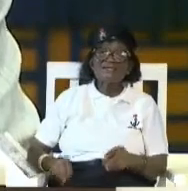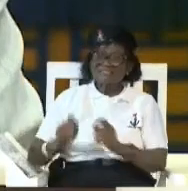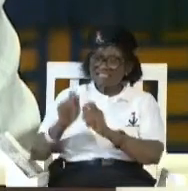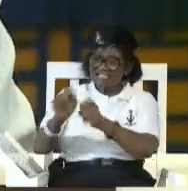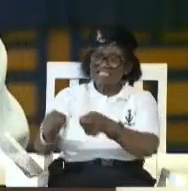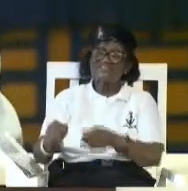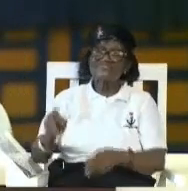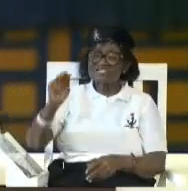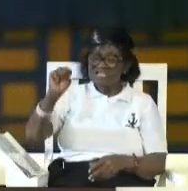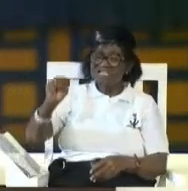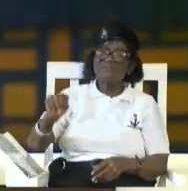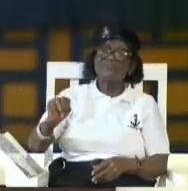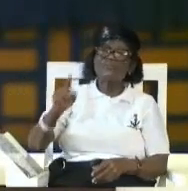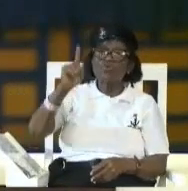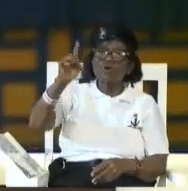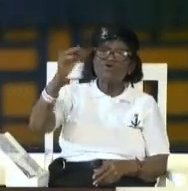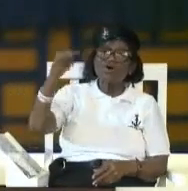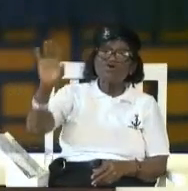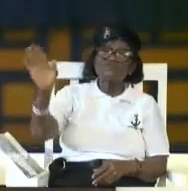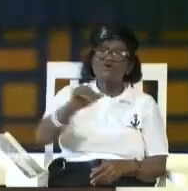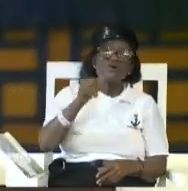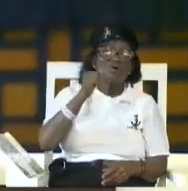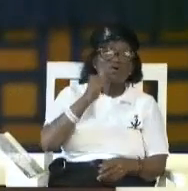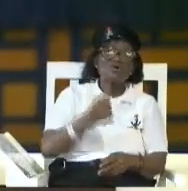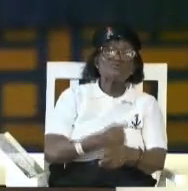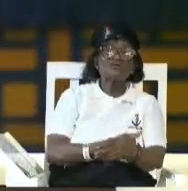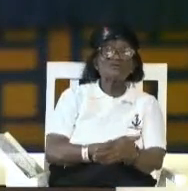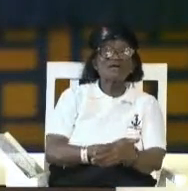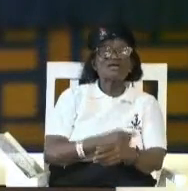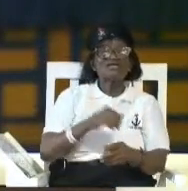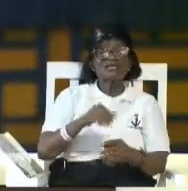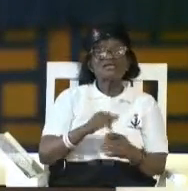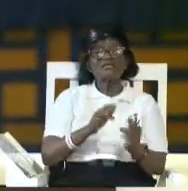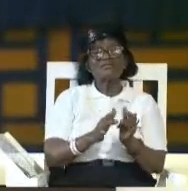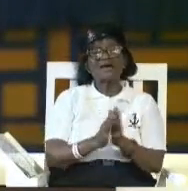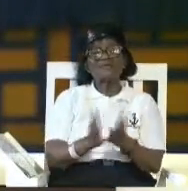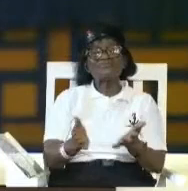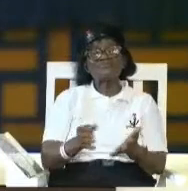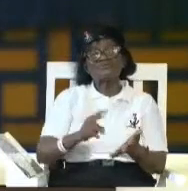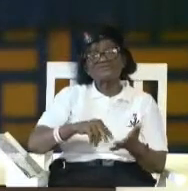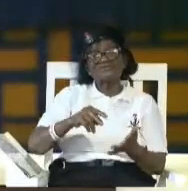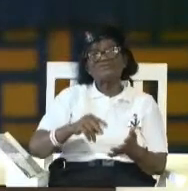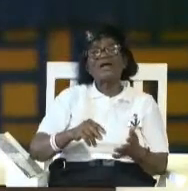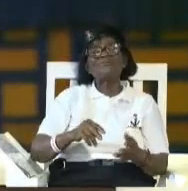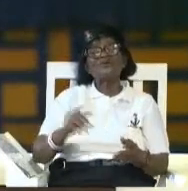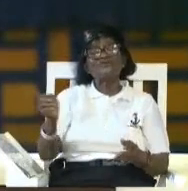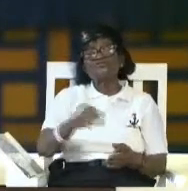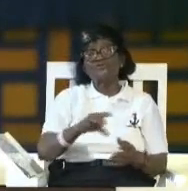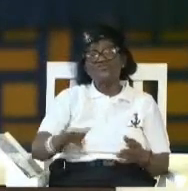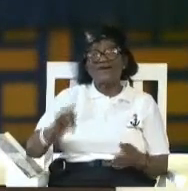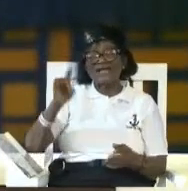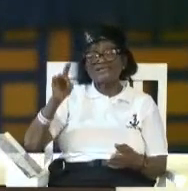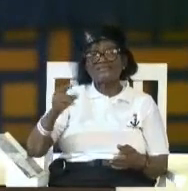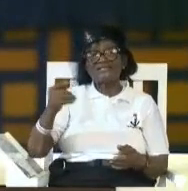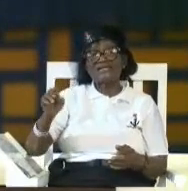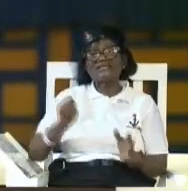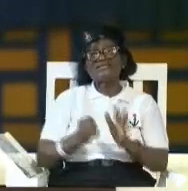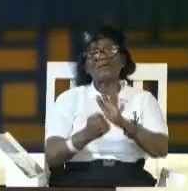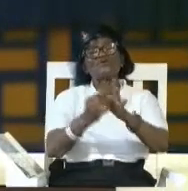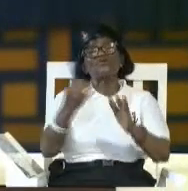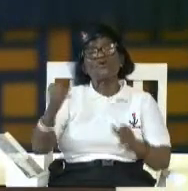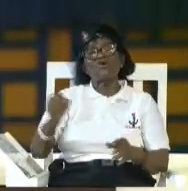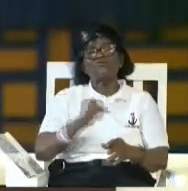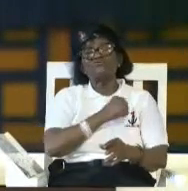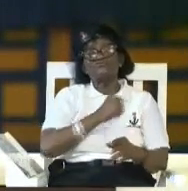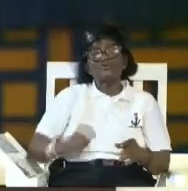And you, in the scriptures, you find the example of Solomon, 1 Kings chapter 11, from verse